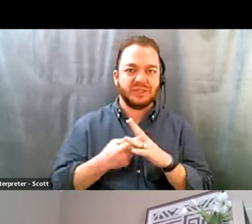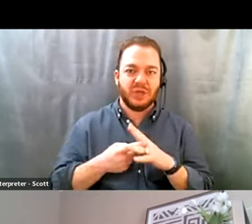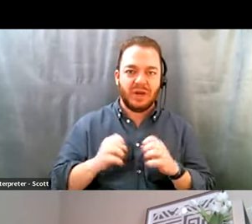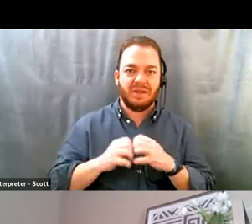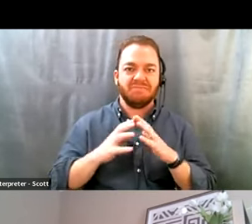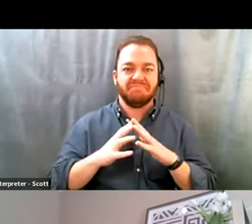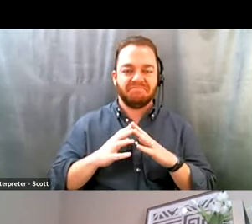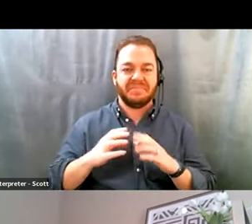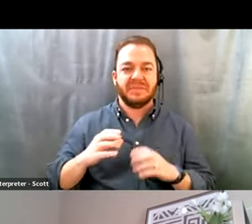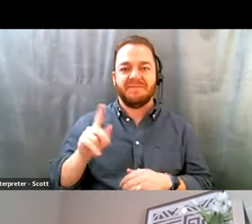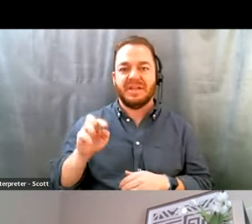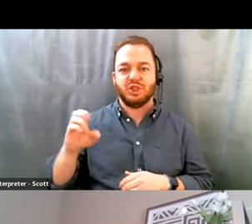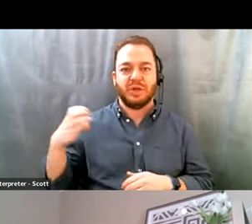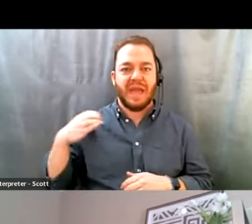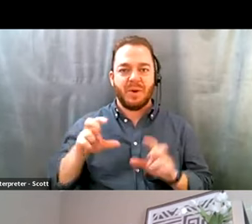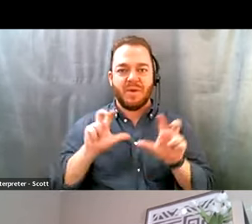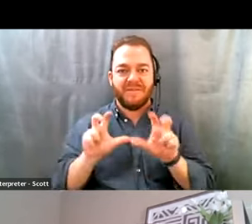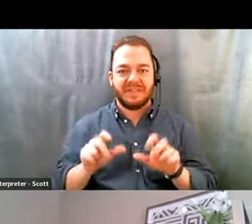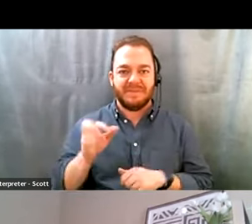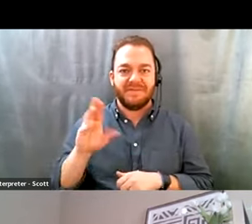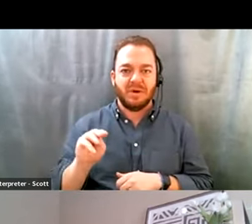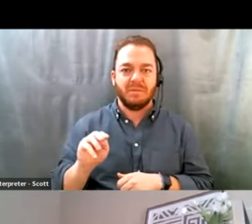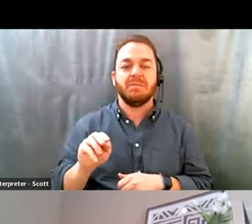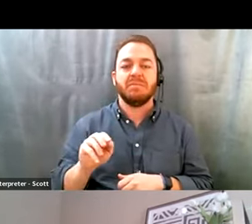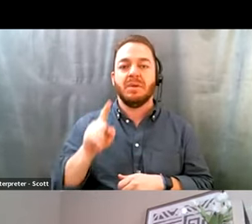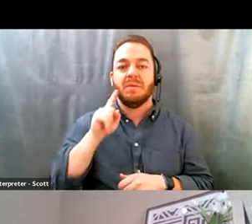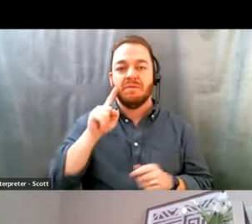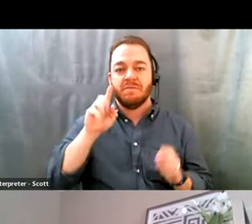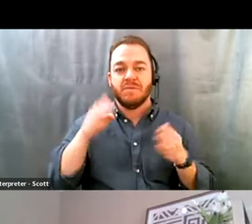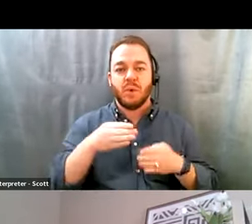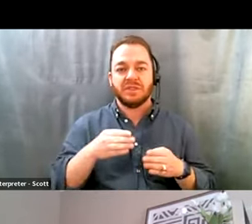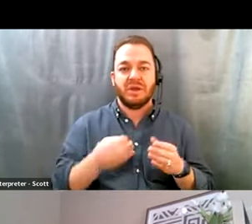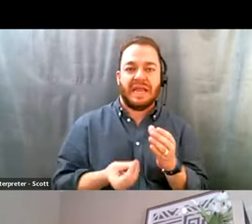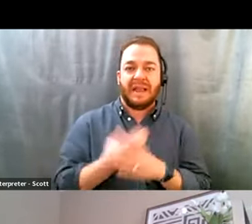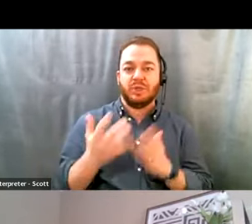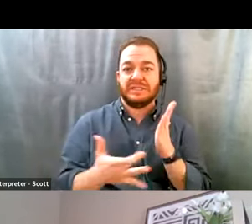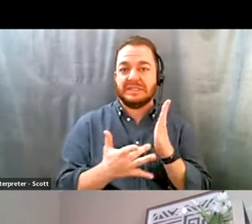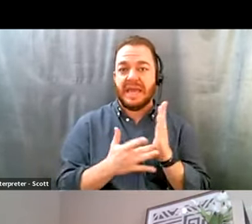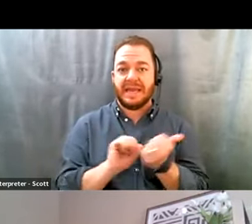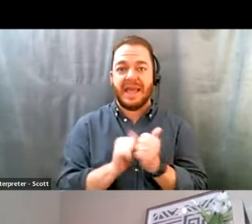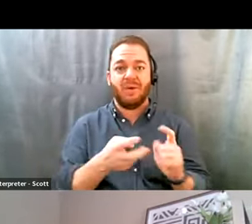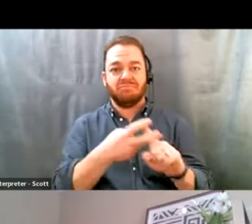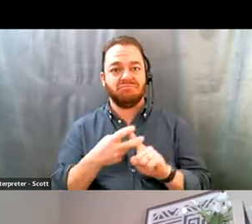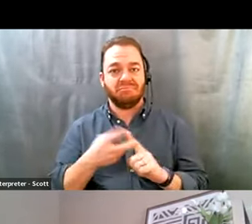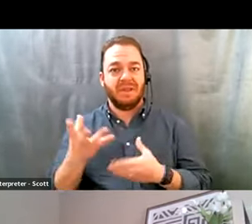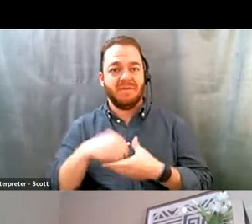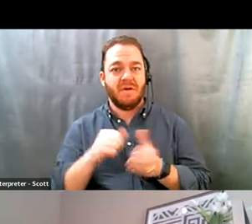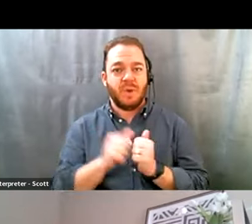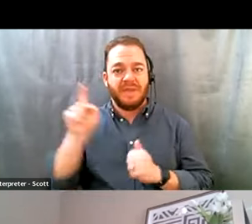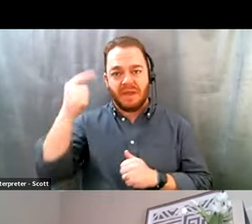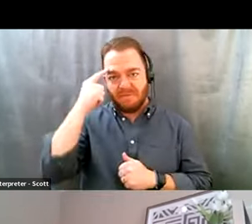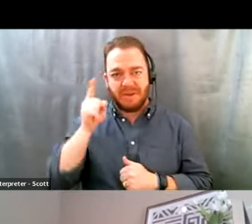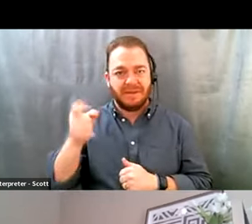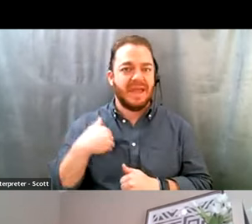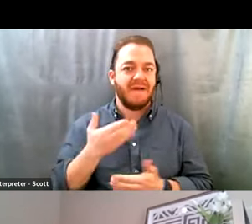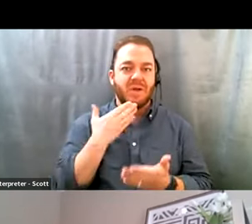investment firm, really dives into emerging tech and how to get them as well to engage with the government. And he has some experiences